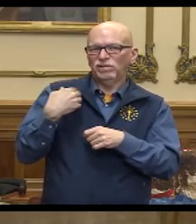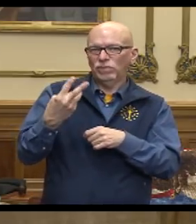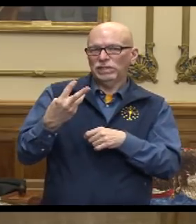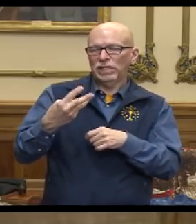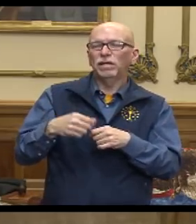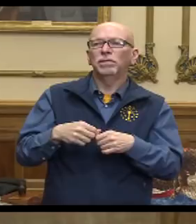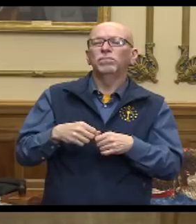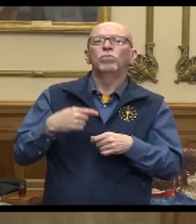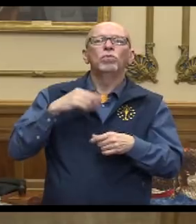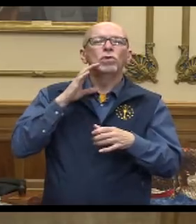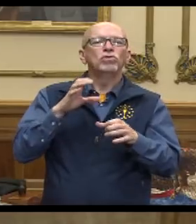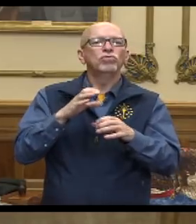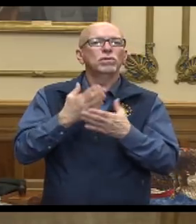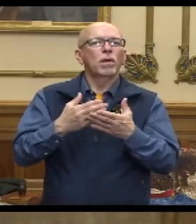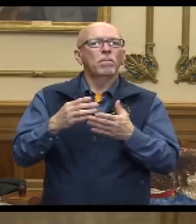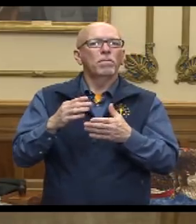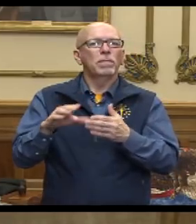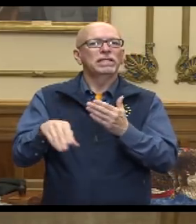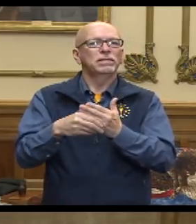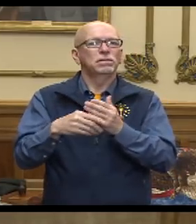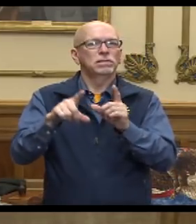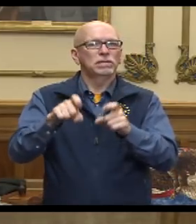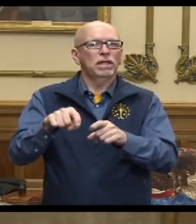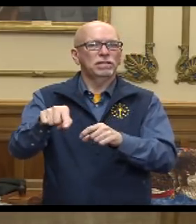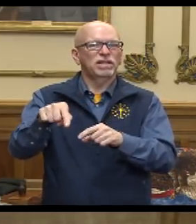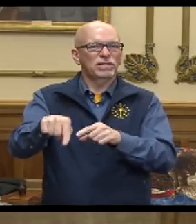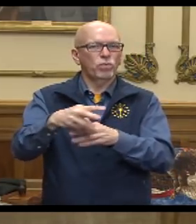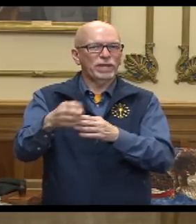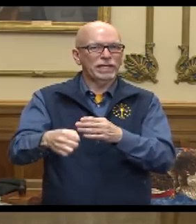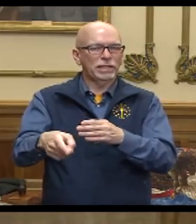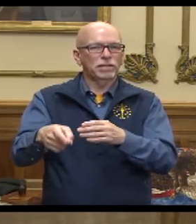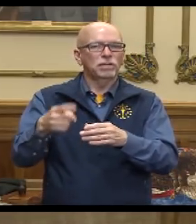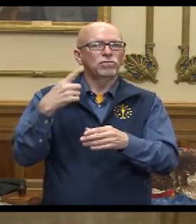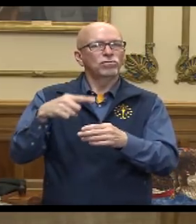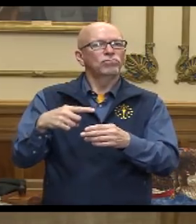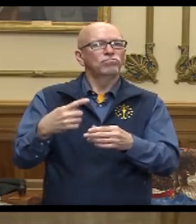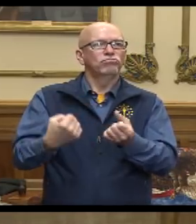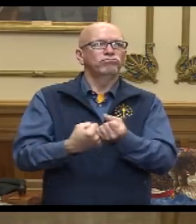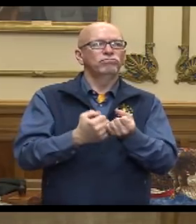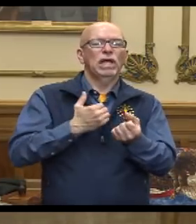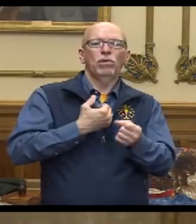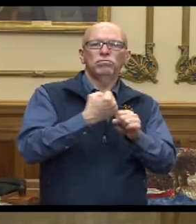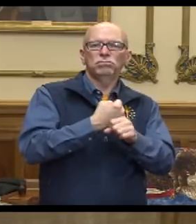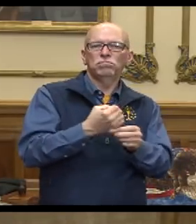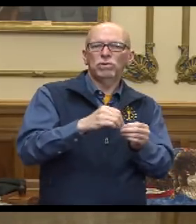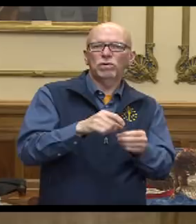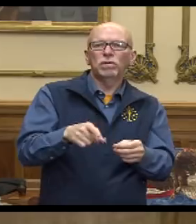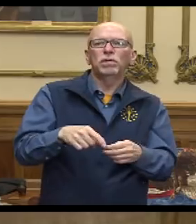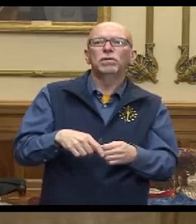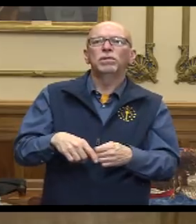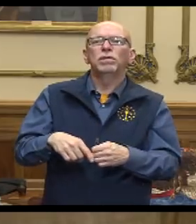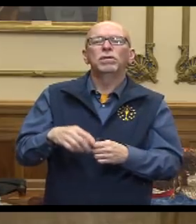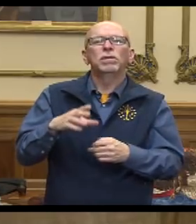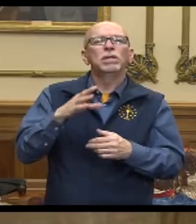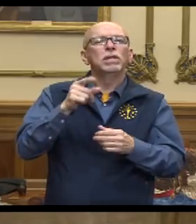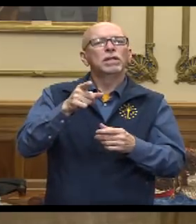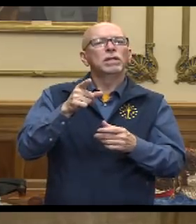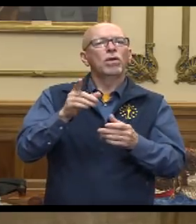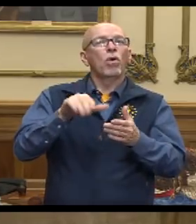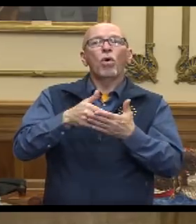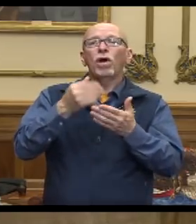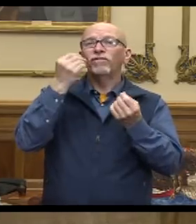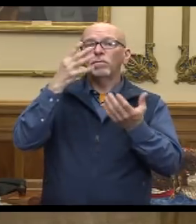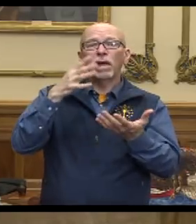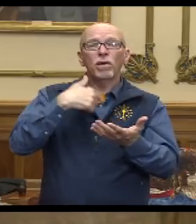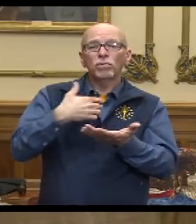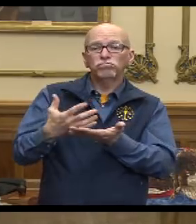We're going to be doing some supplemental testing actually over the weekend to enhance that a little bit more. And I just want to say that all of this